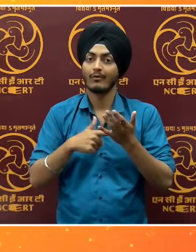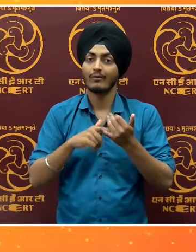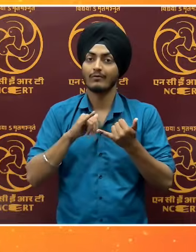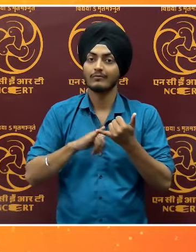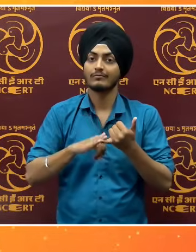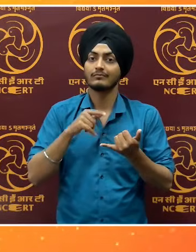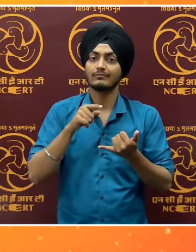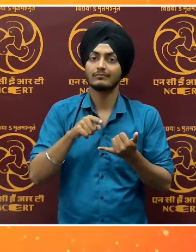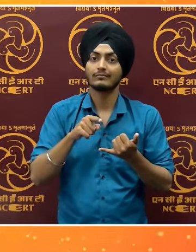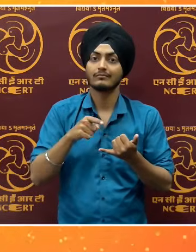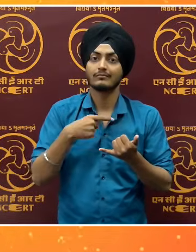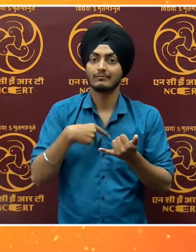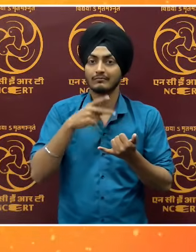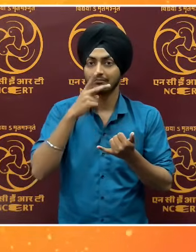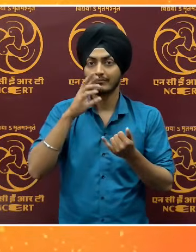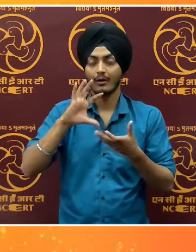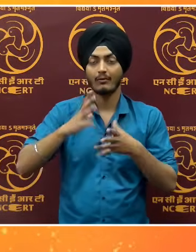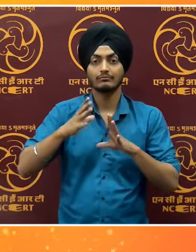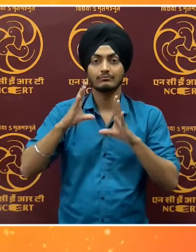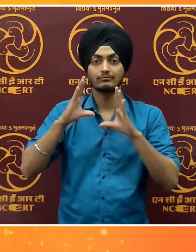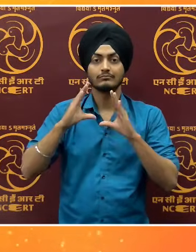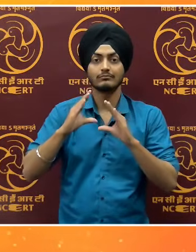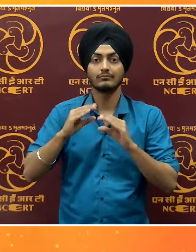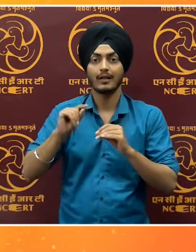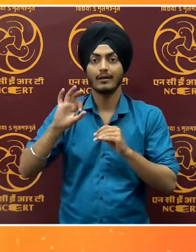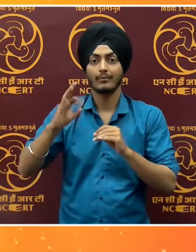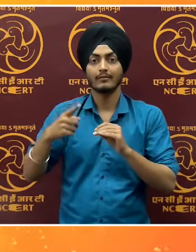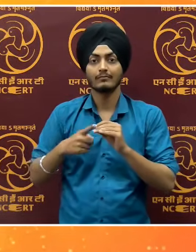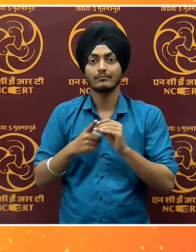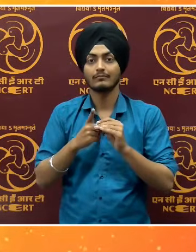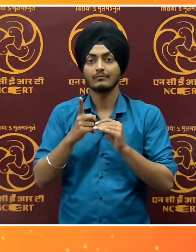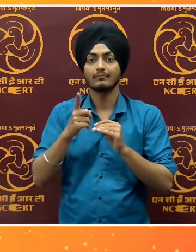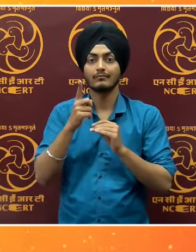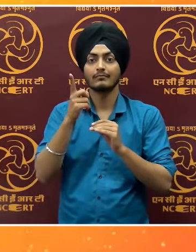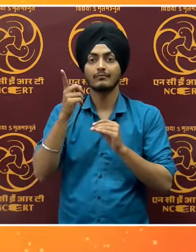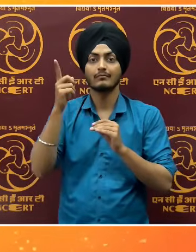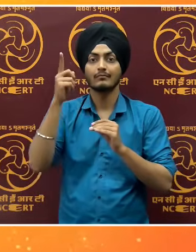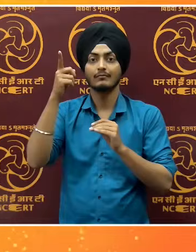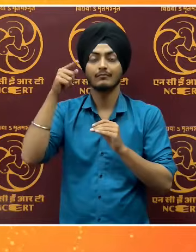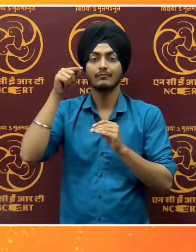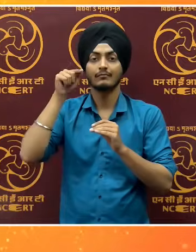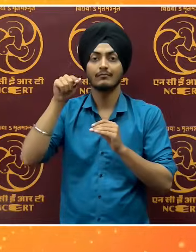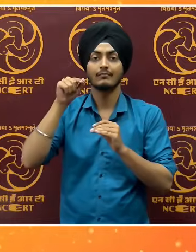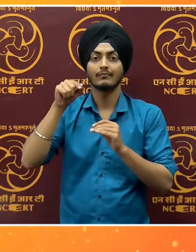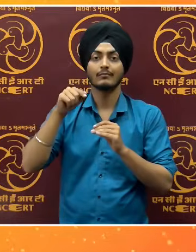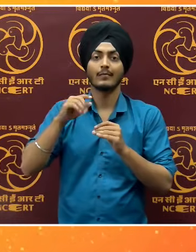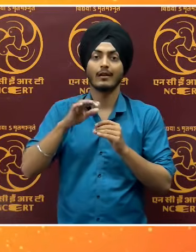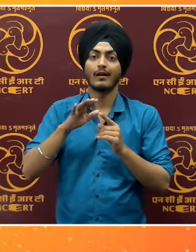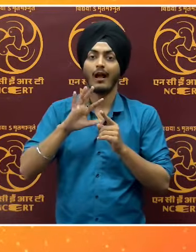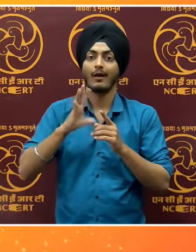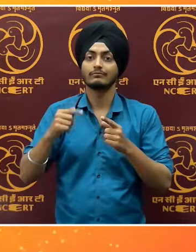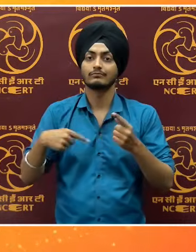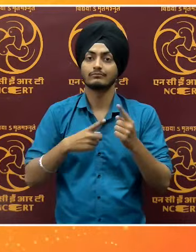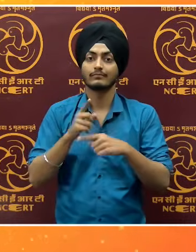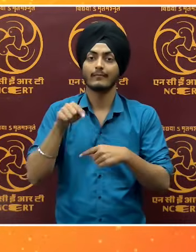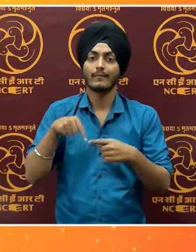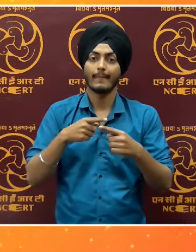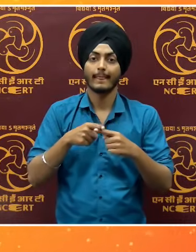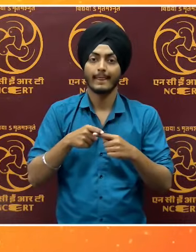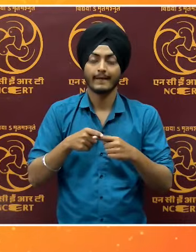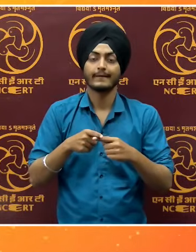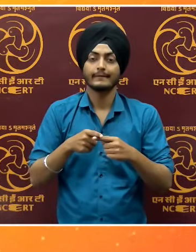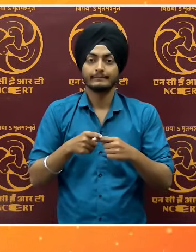voltage is reduced, and according to the bulb they are providing voltage with a circuit board. That's